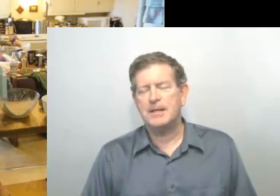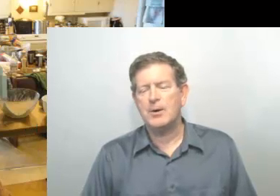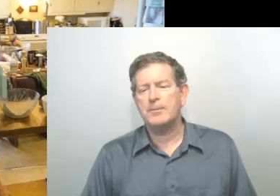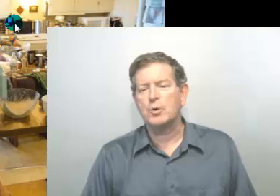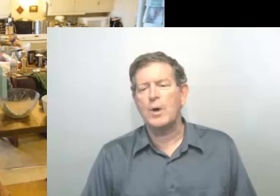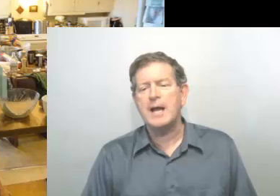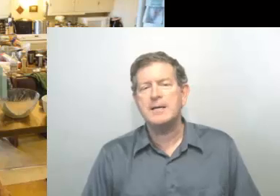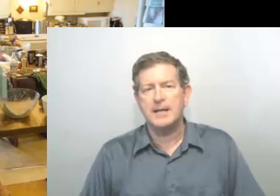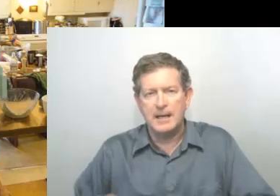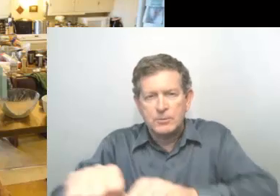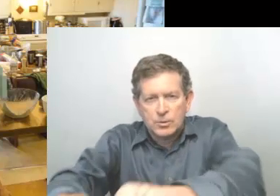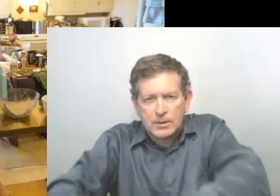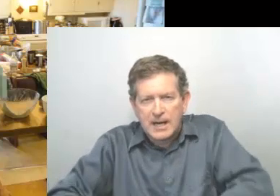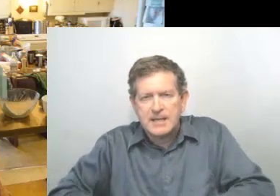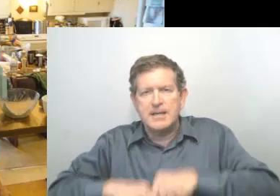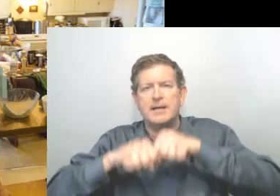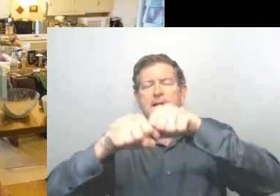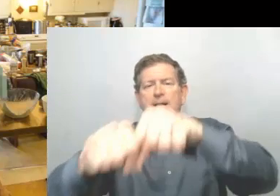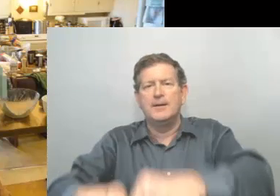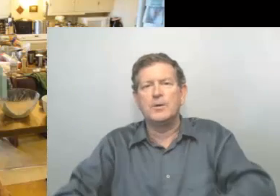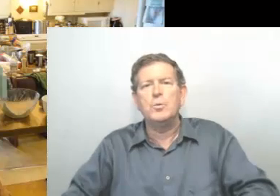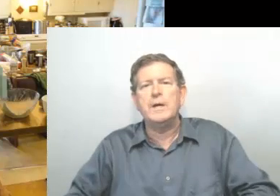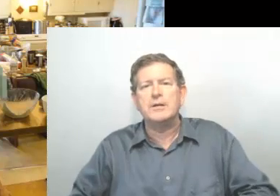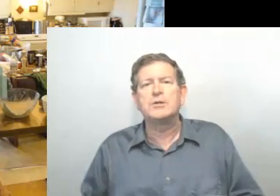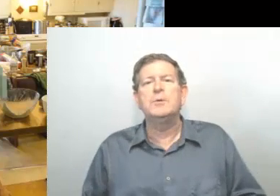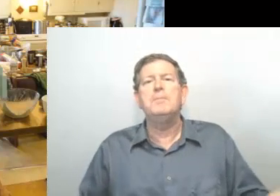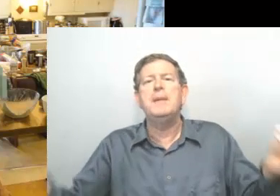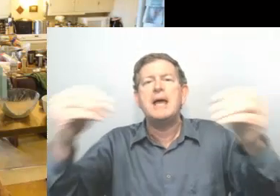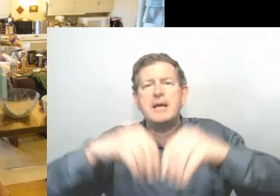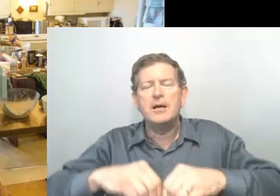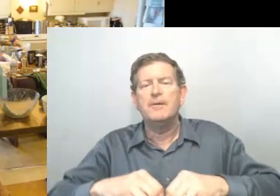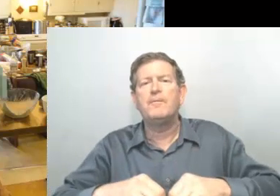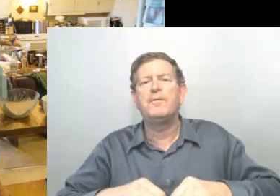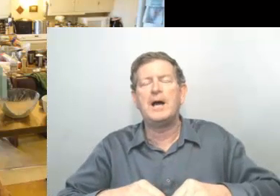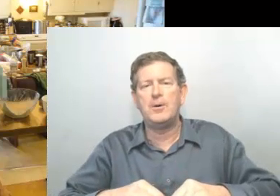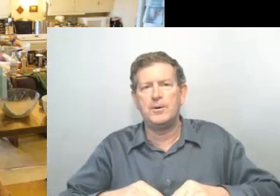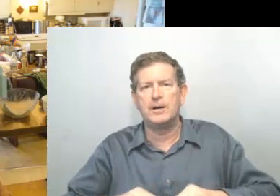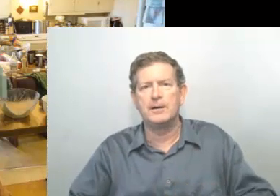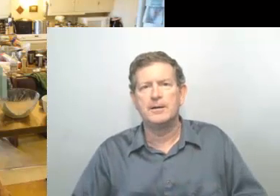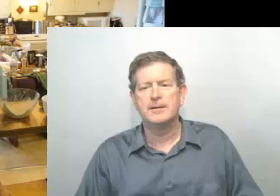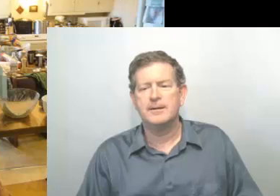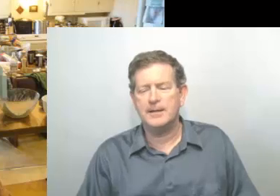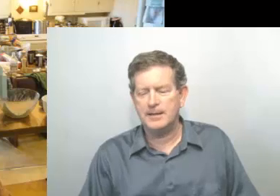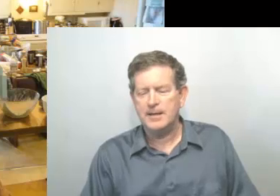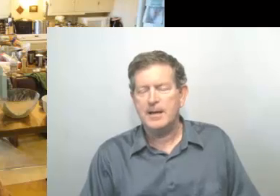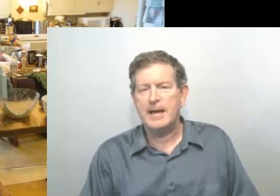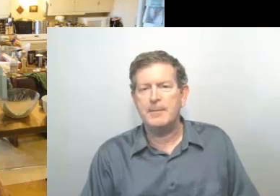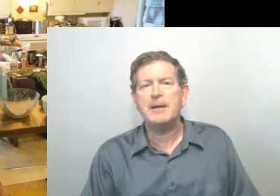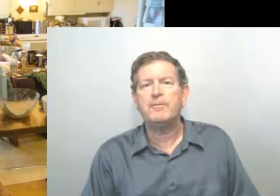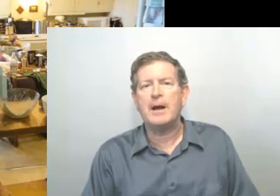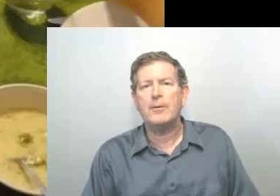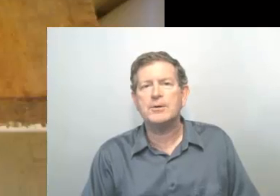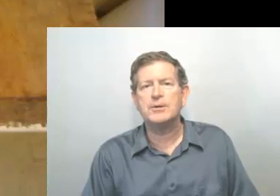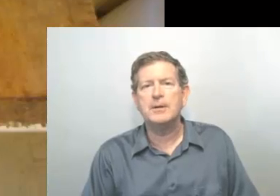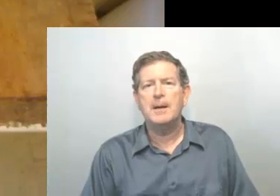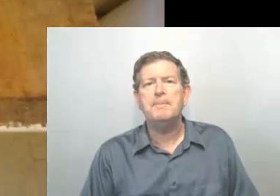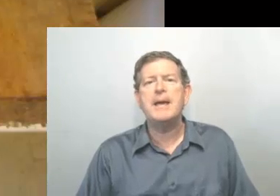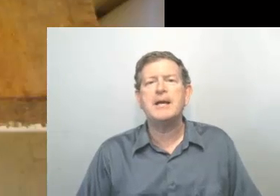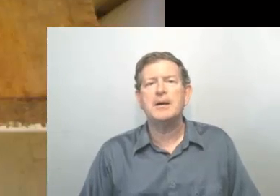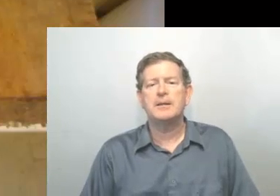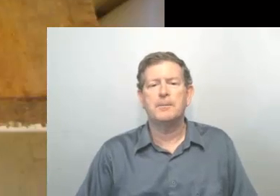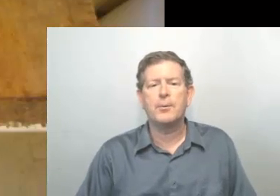and here I'm grinding. I'm grinding the wheat to make flour, and I make flour